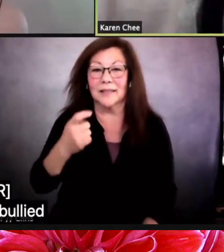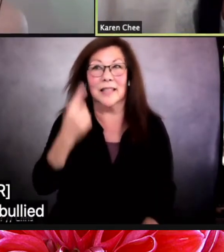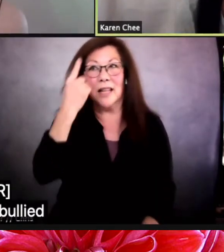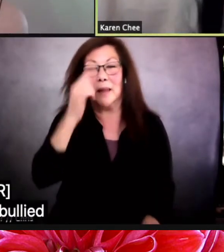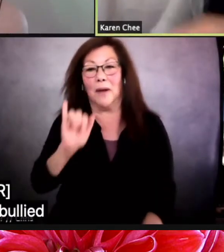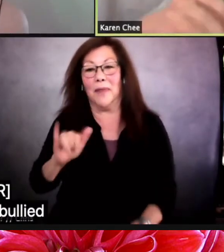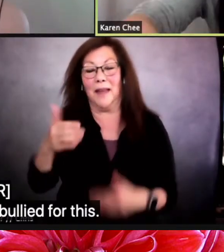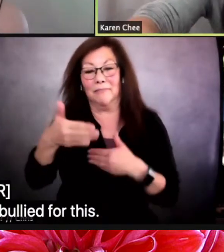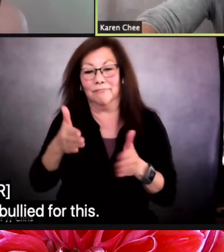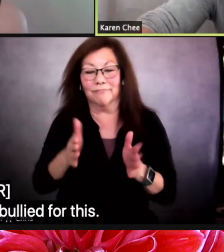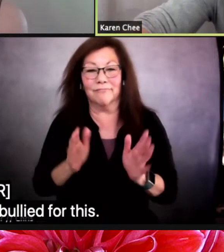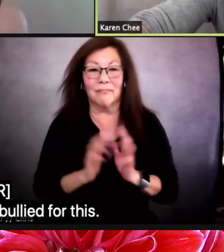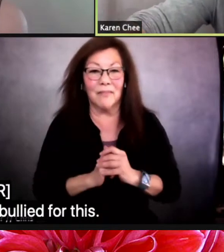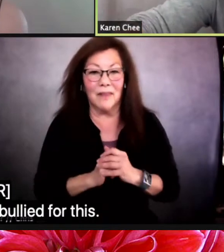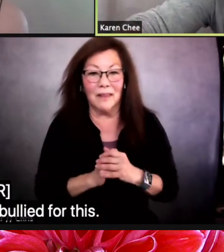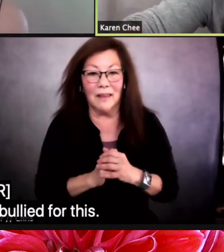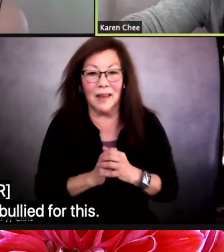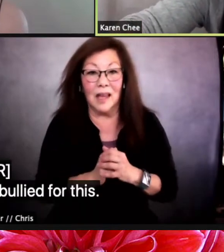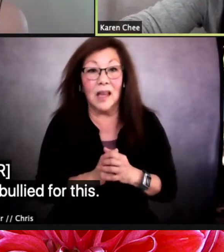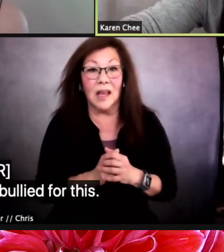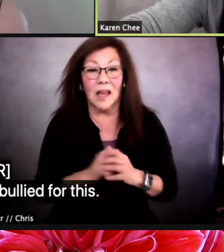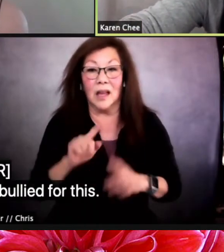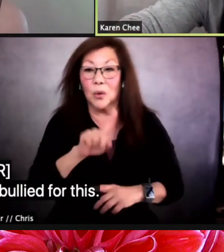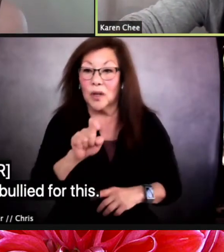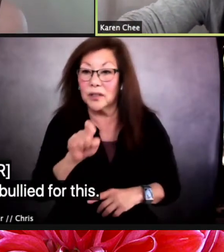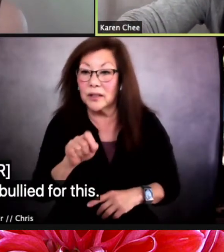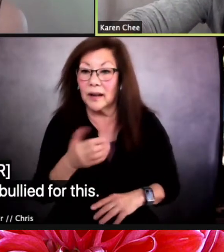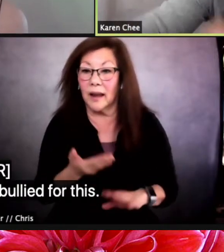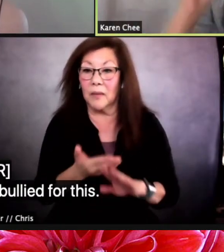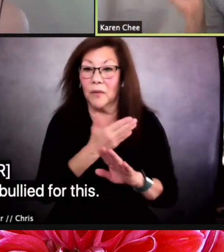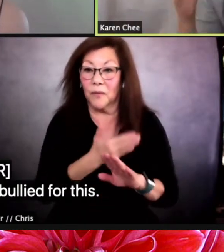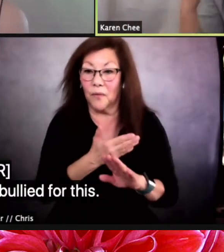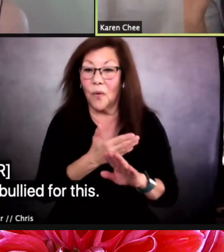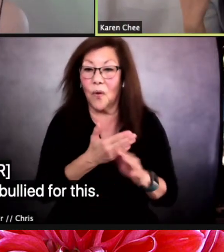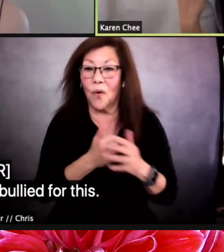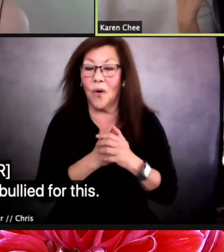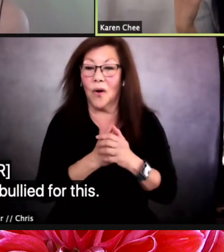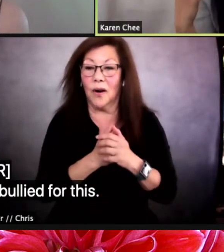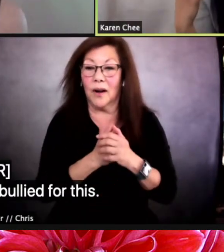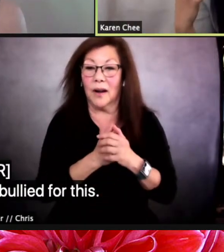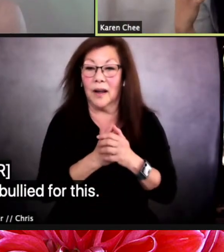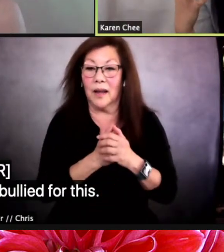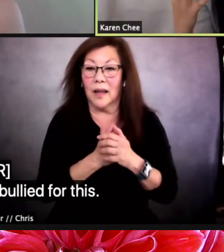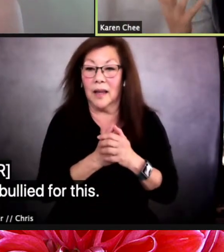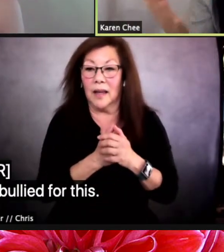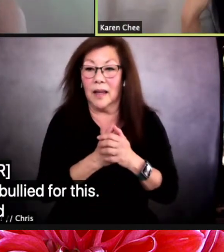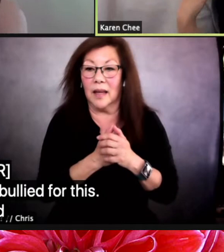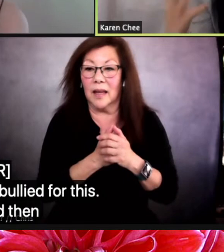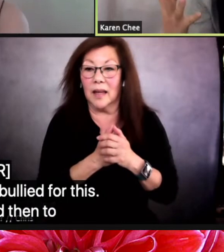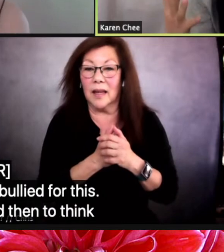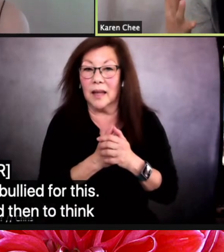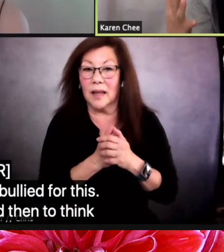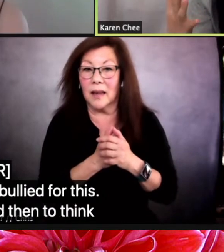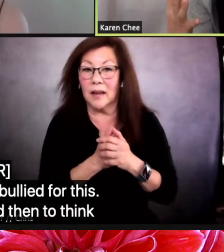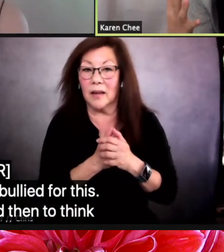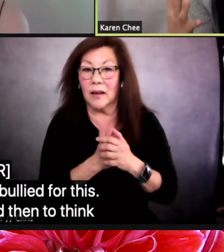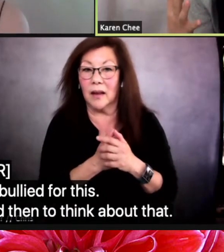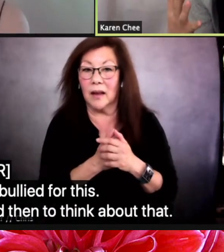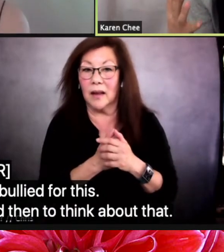um, a question that I had before was if because you know